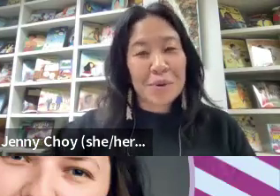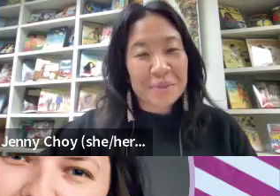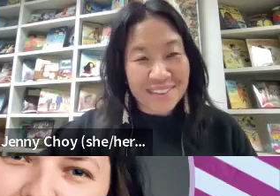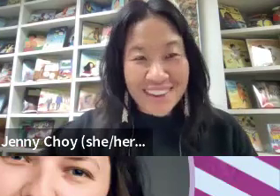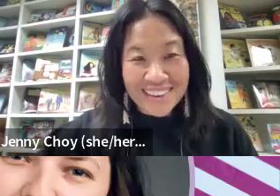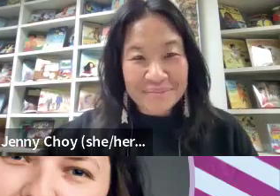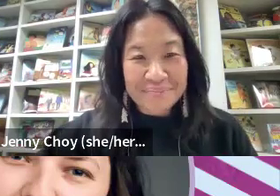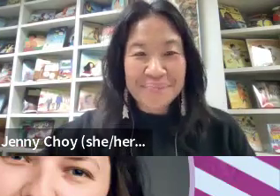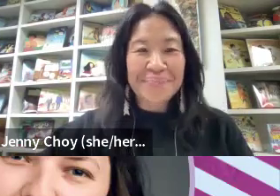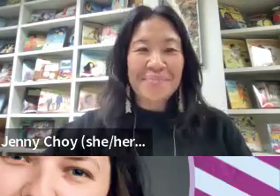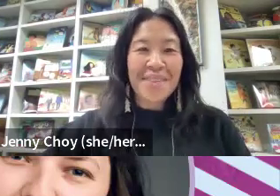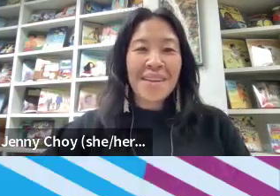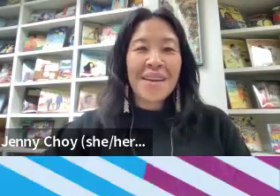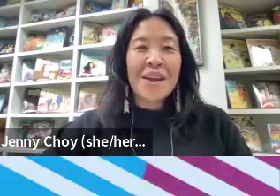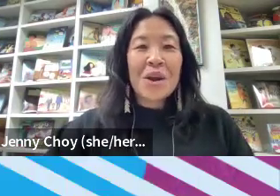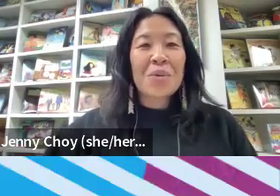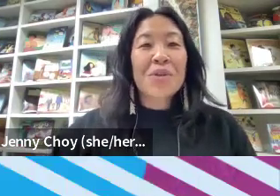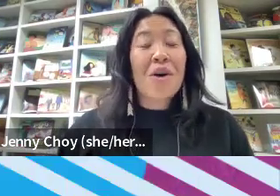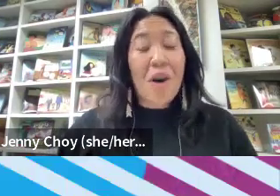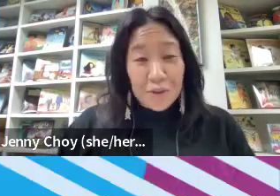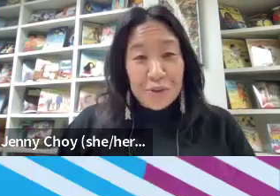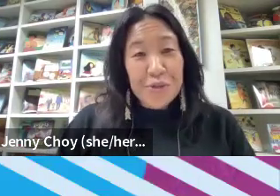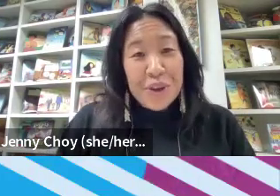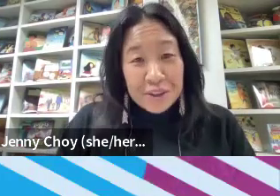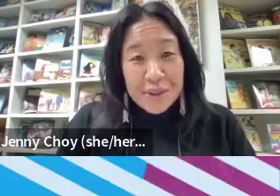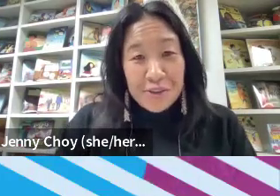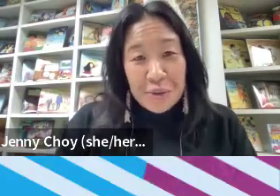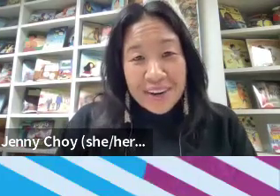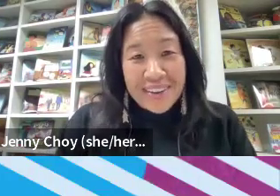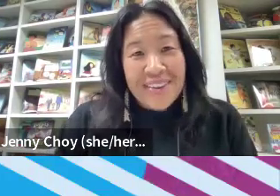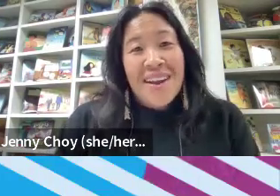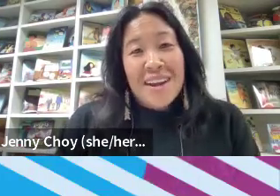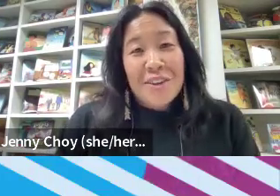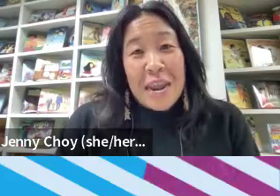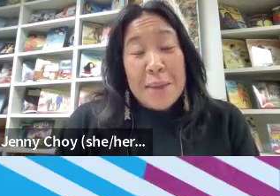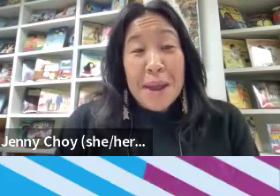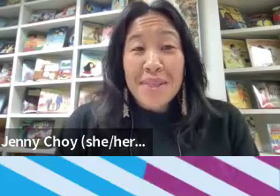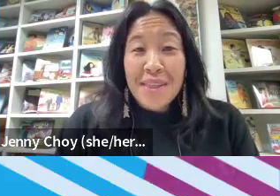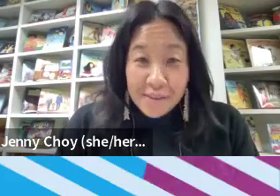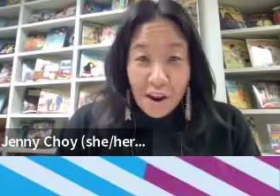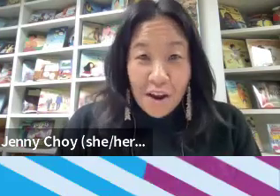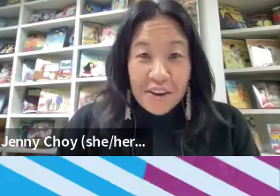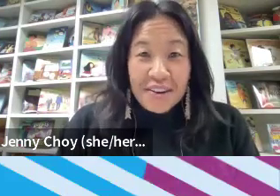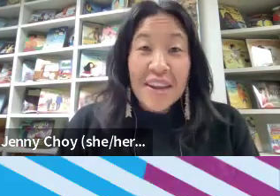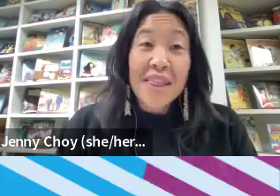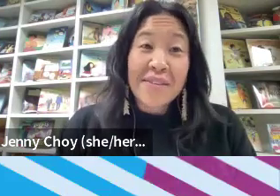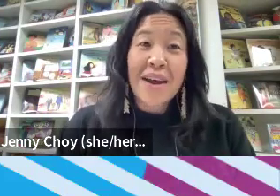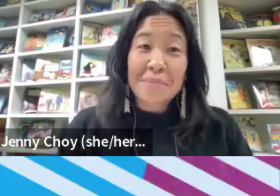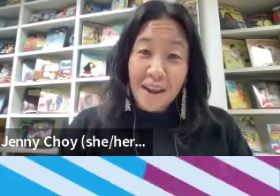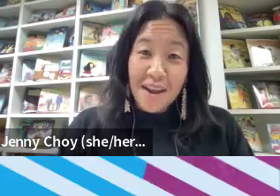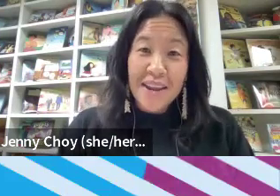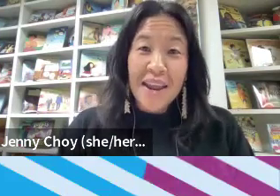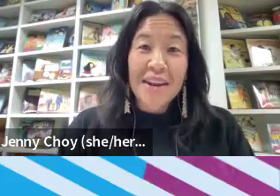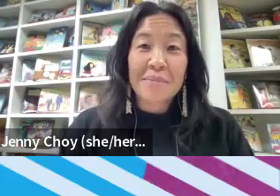we move through our presentation. We're also thrilled to be joined today by beloved authors,